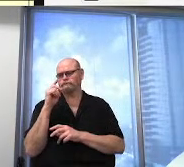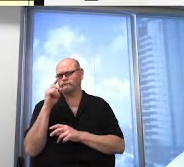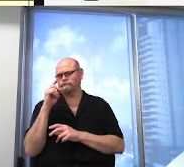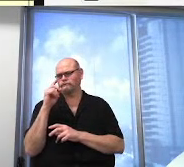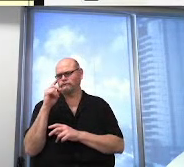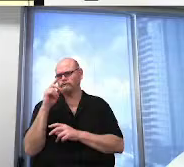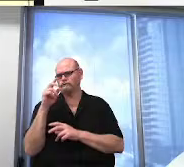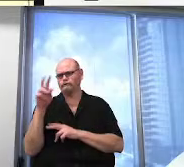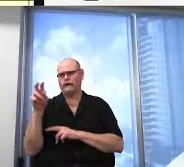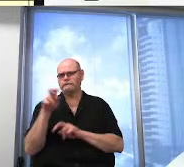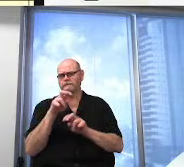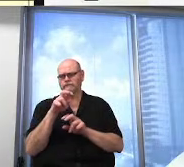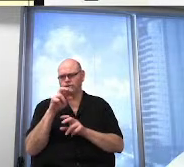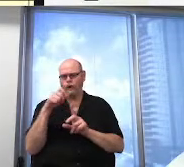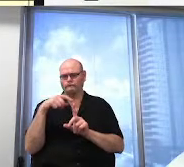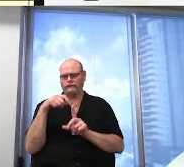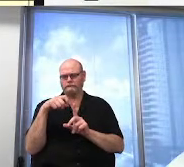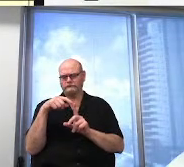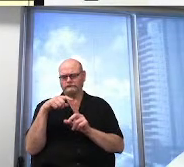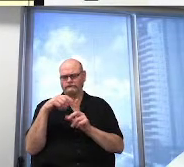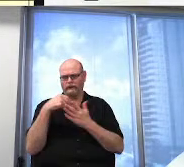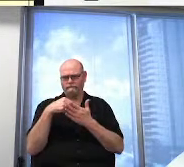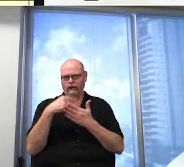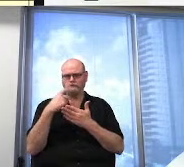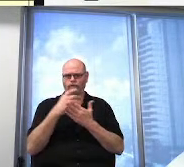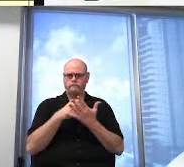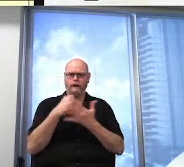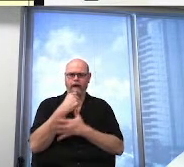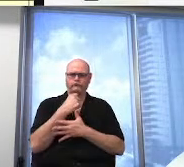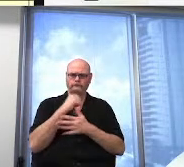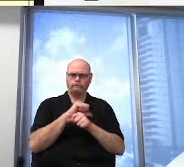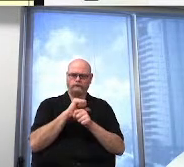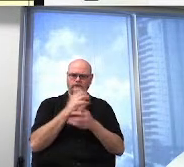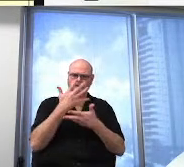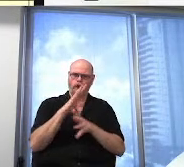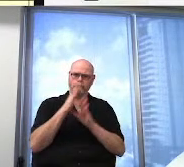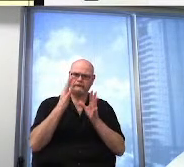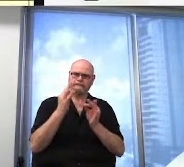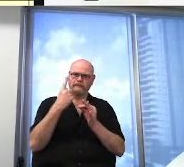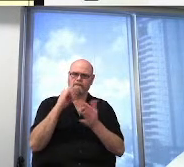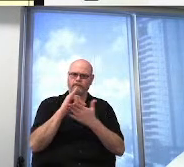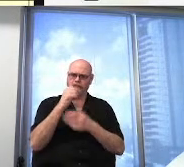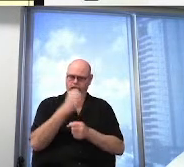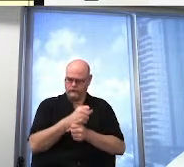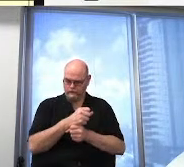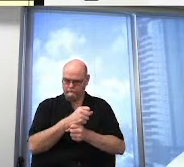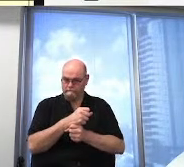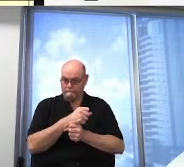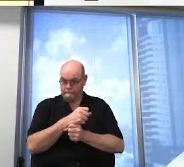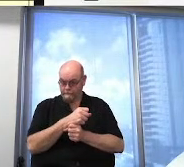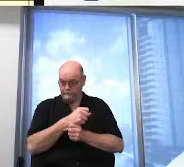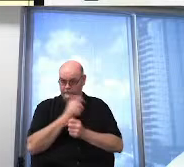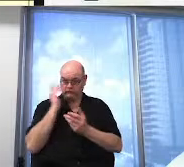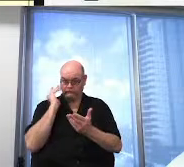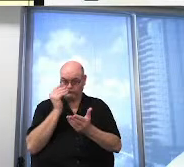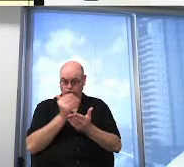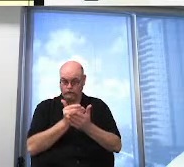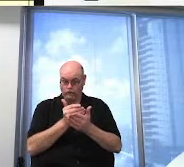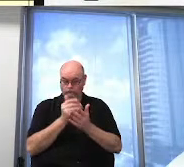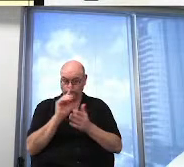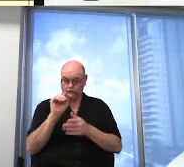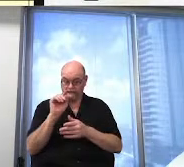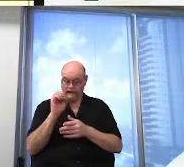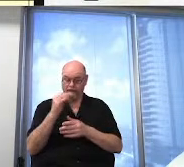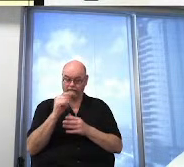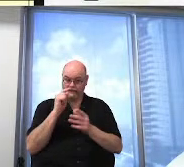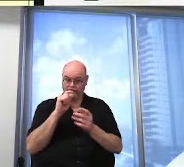funds appropriately for the priority work that has been outlined in each one of those years. So the closer we get to the